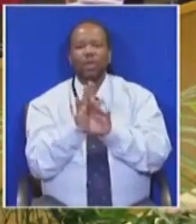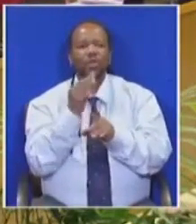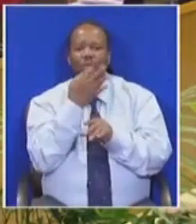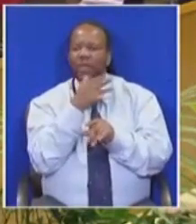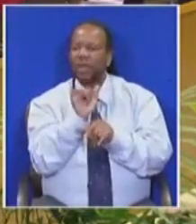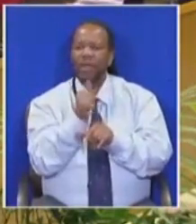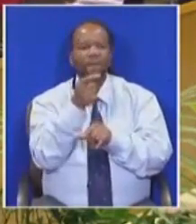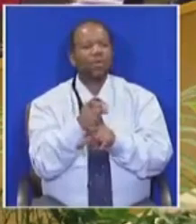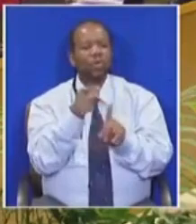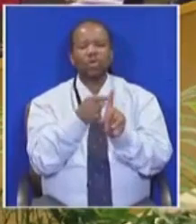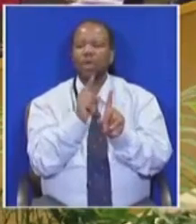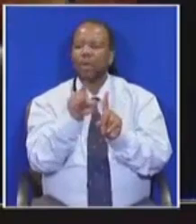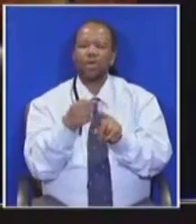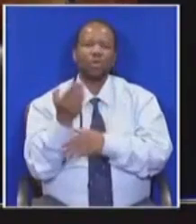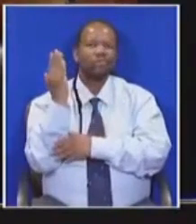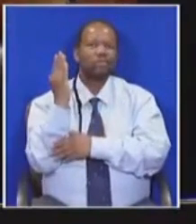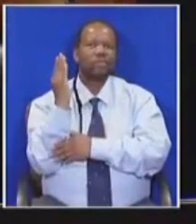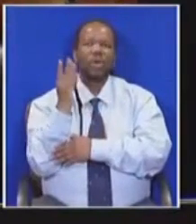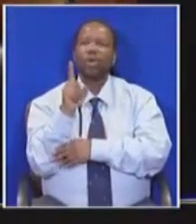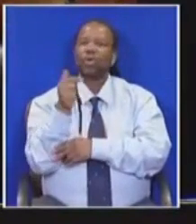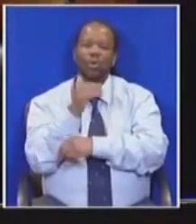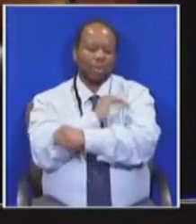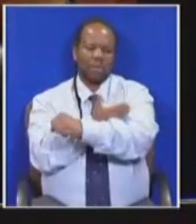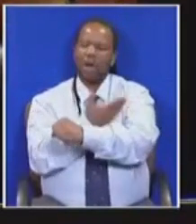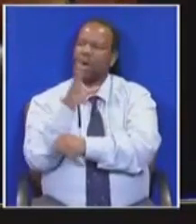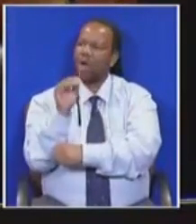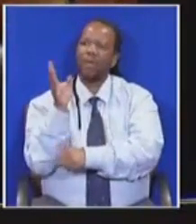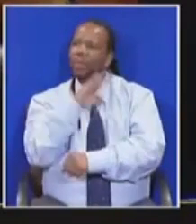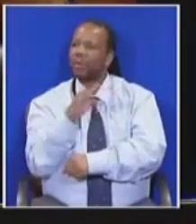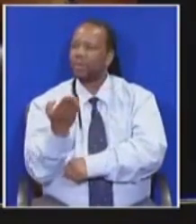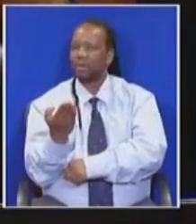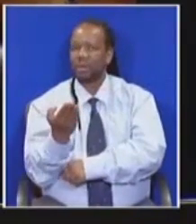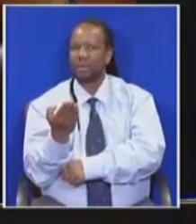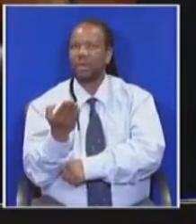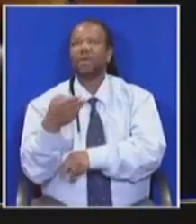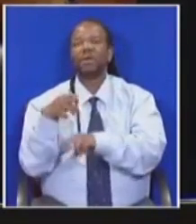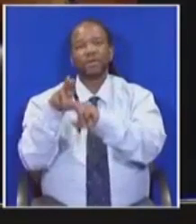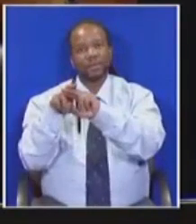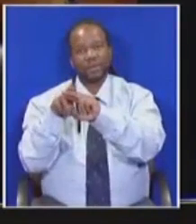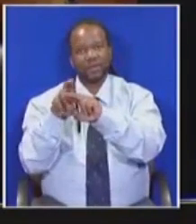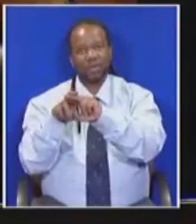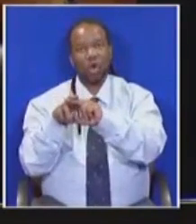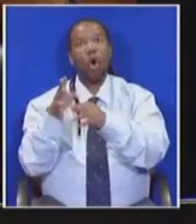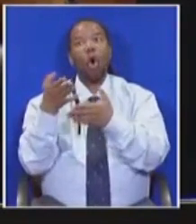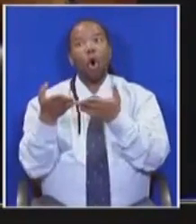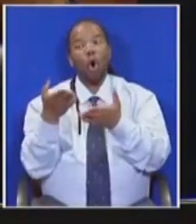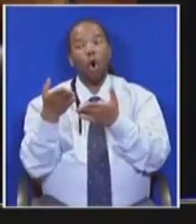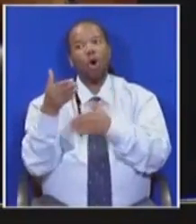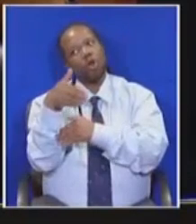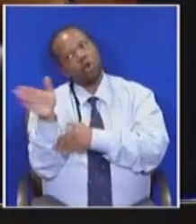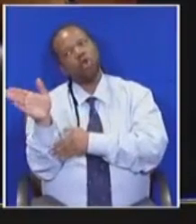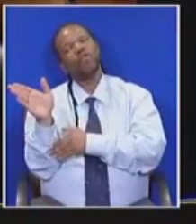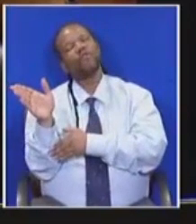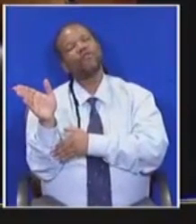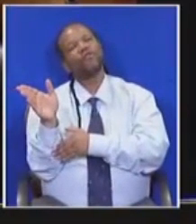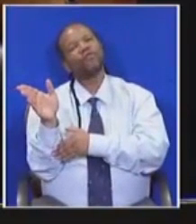have no such power yourself. So please take your seat or but there's a leave legitimate the question House.